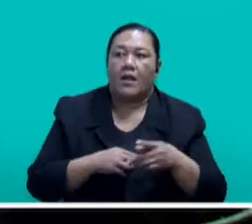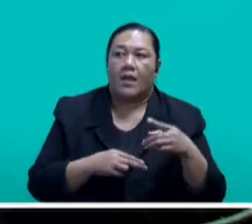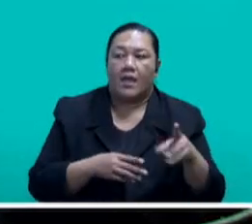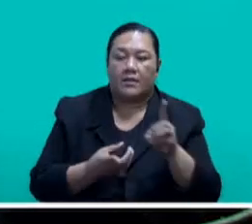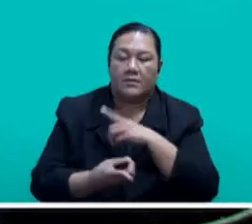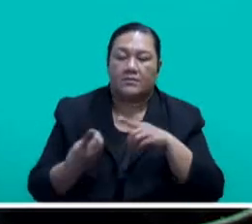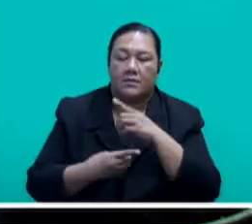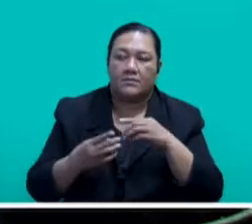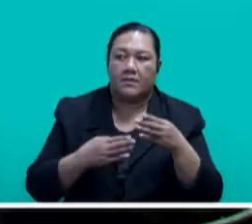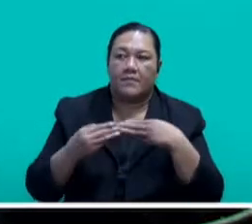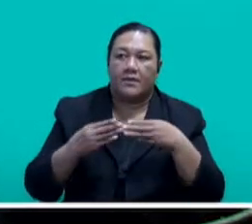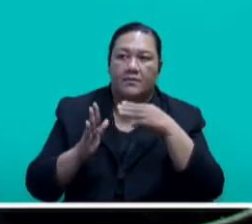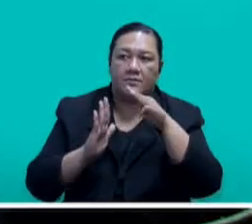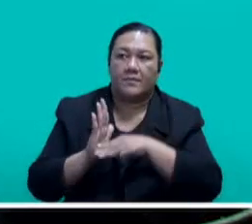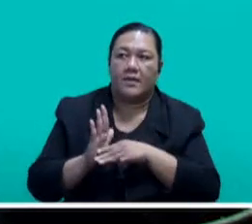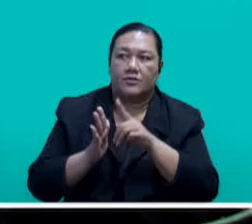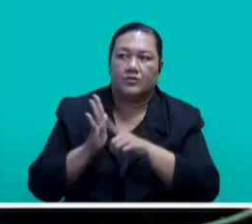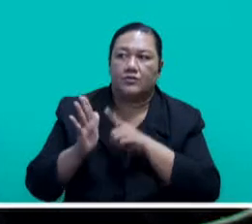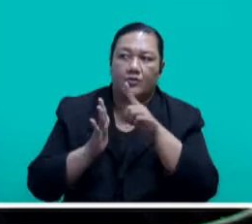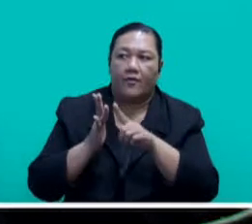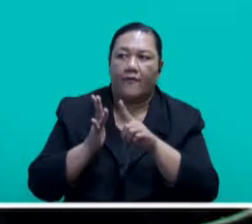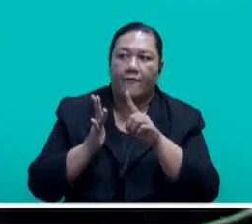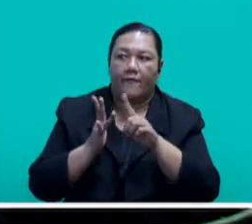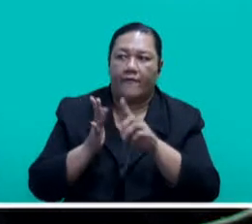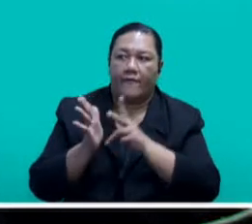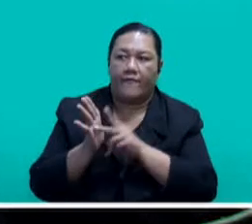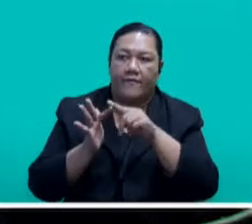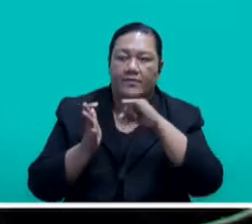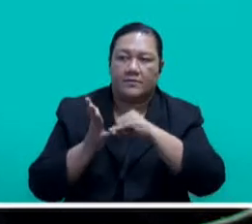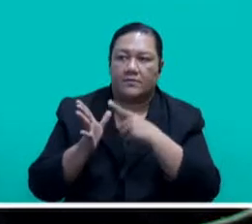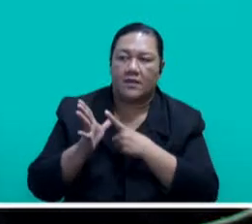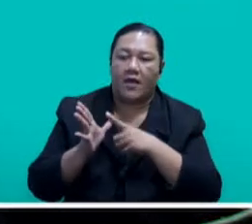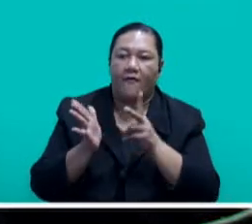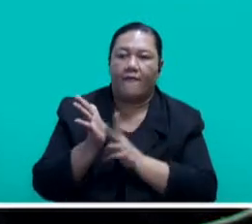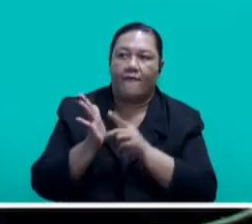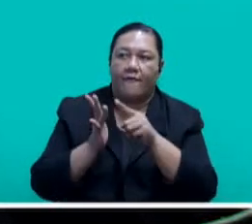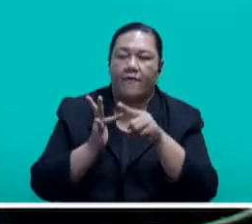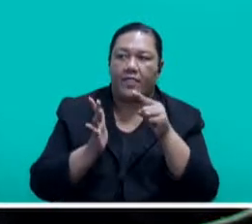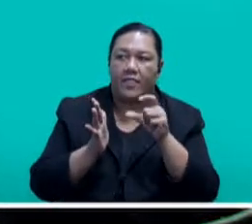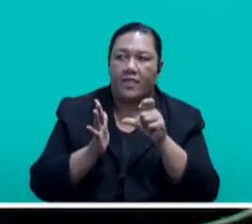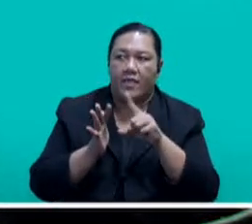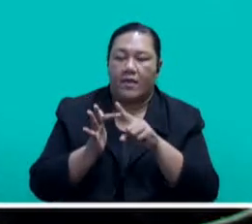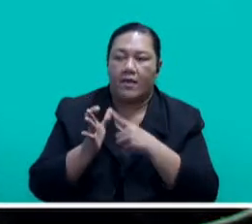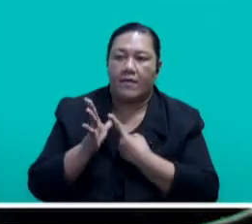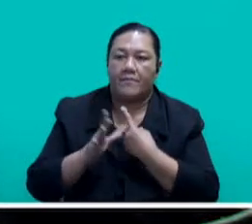Honourable Jovesa Vocea. You have the floor, sir.